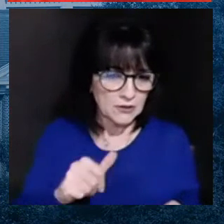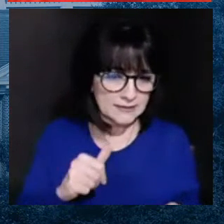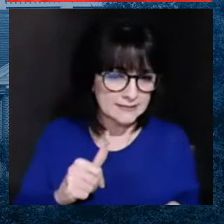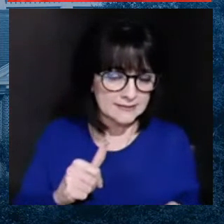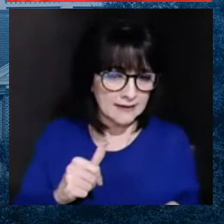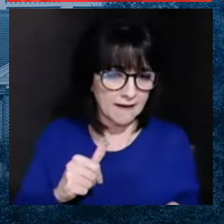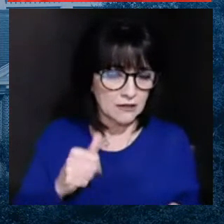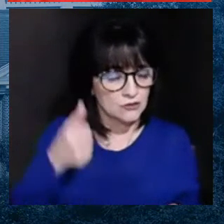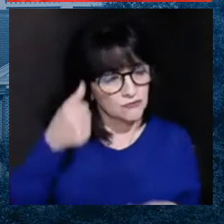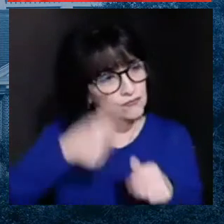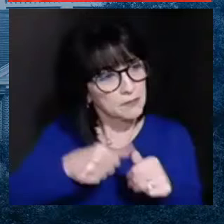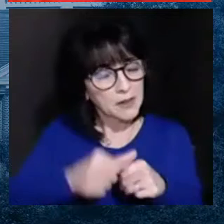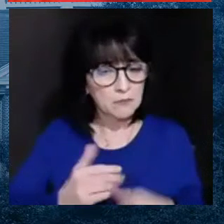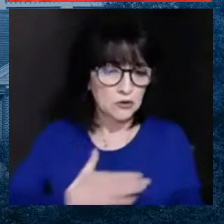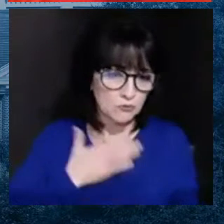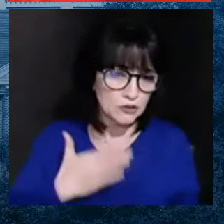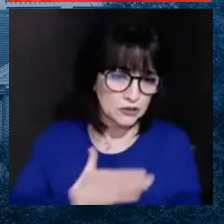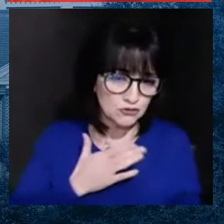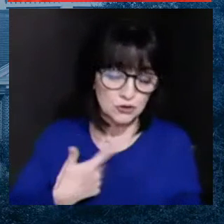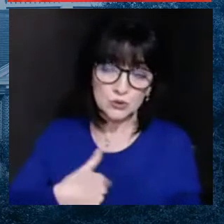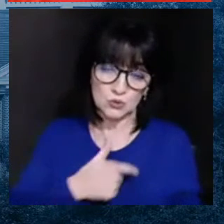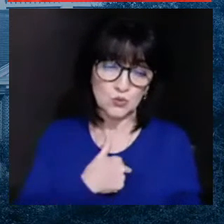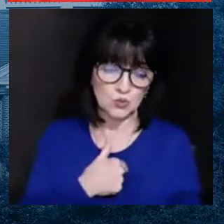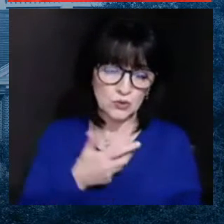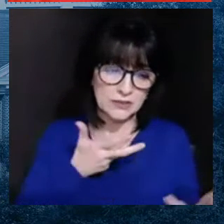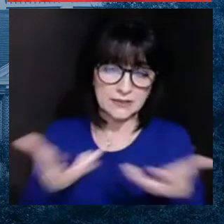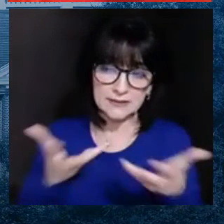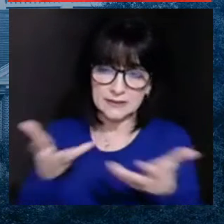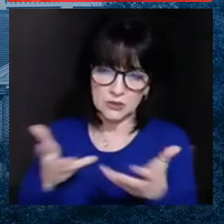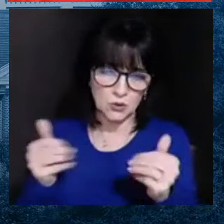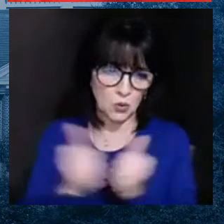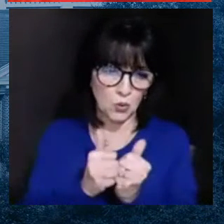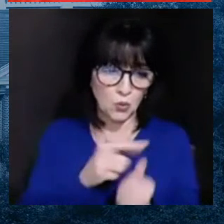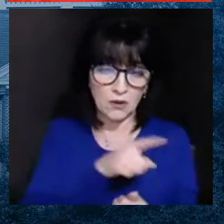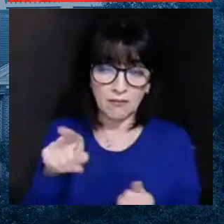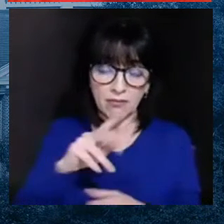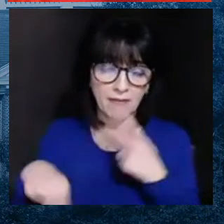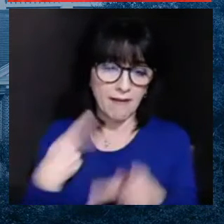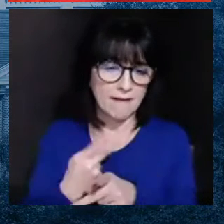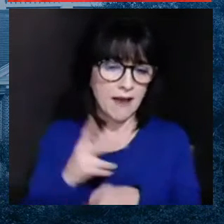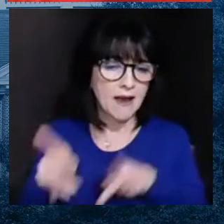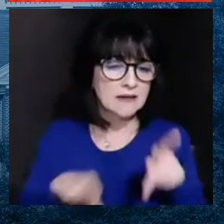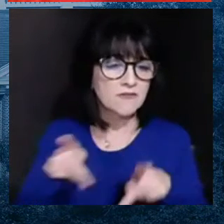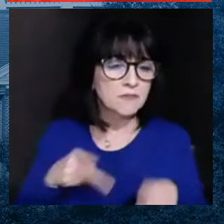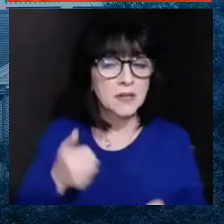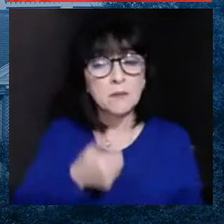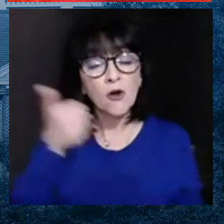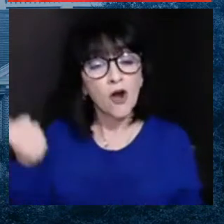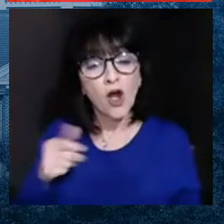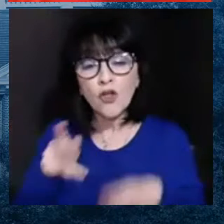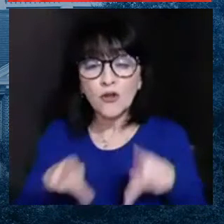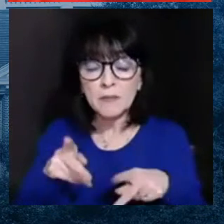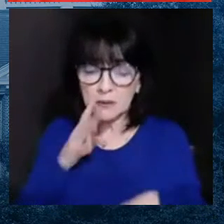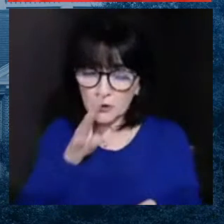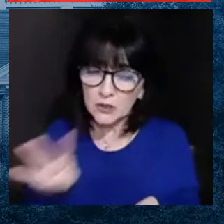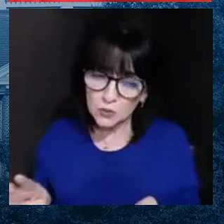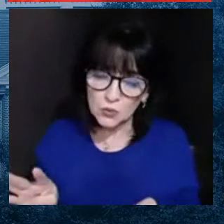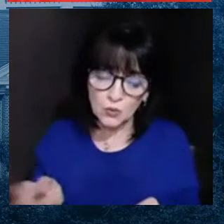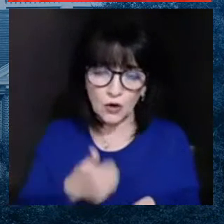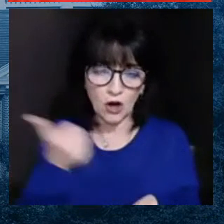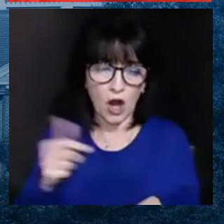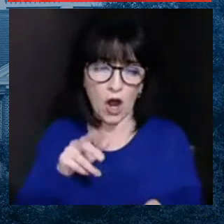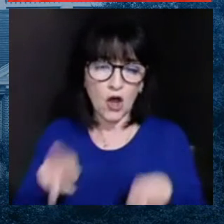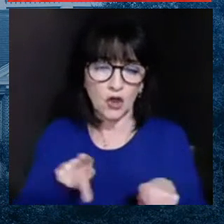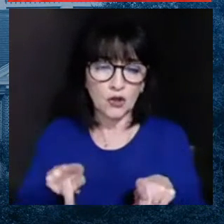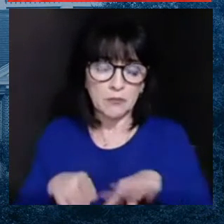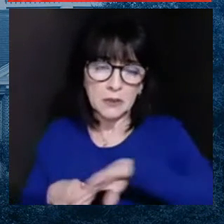most vulnerable communities. And so often our contributions to the profession and to to